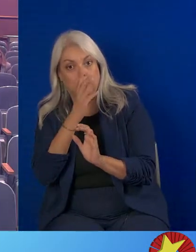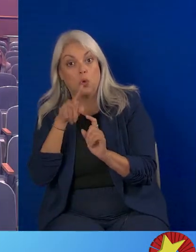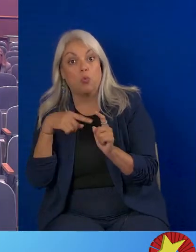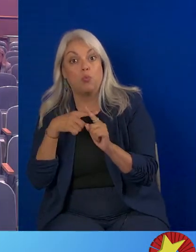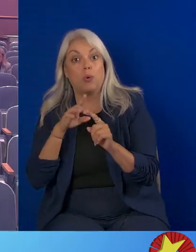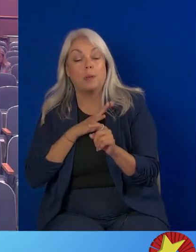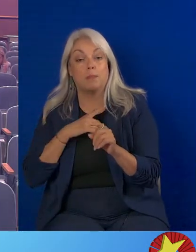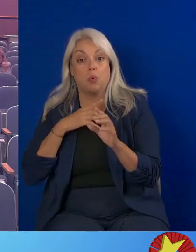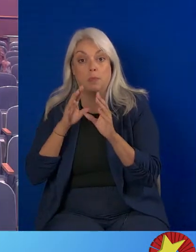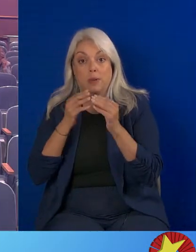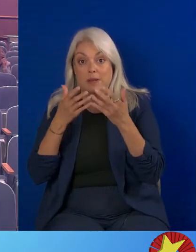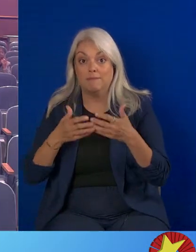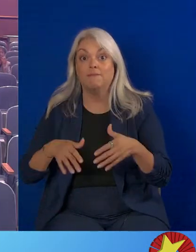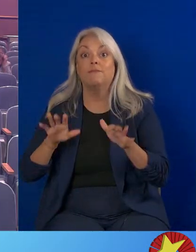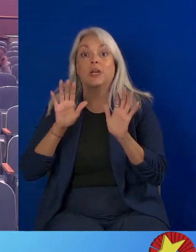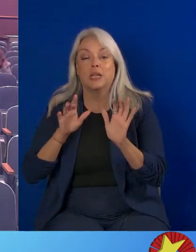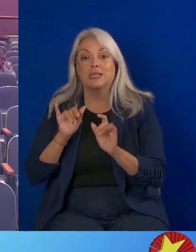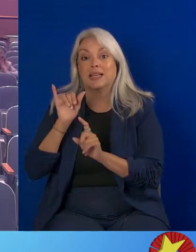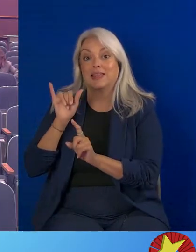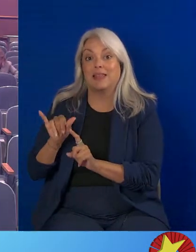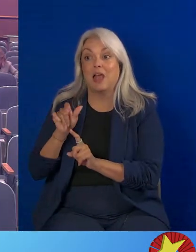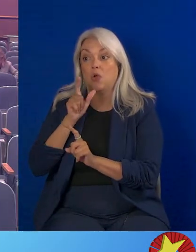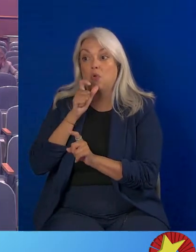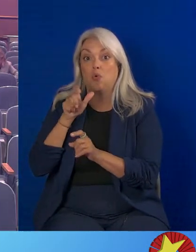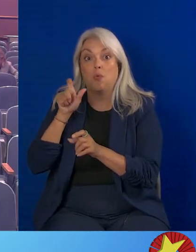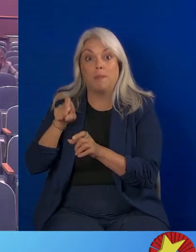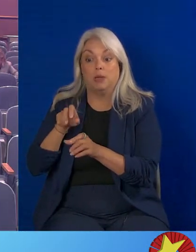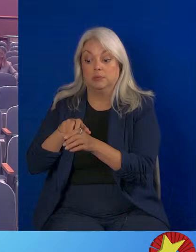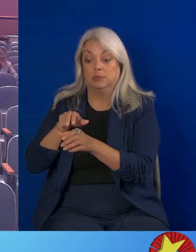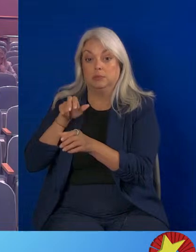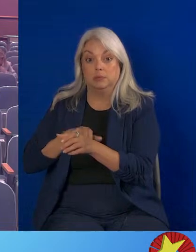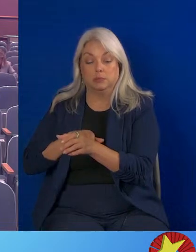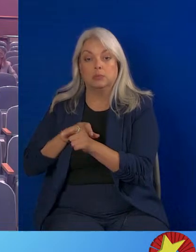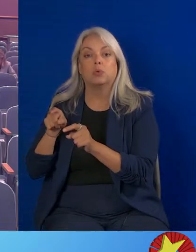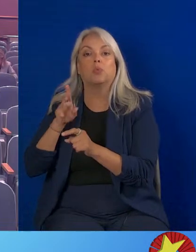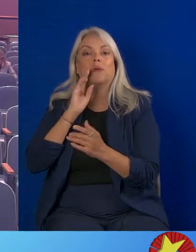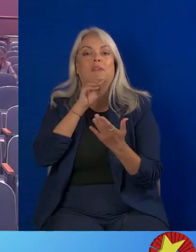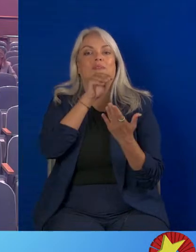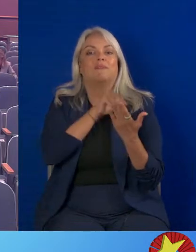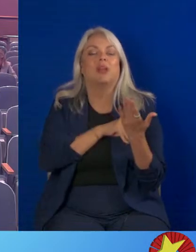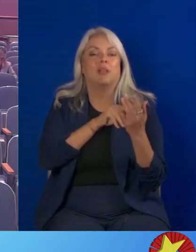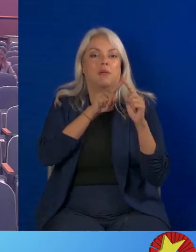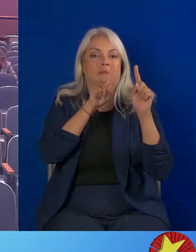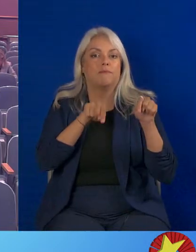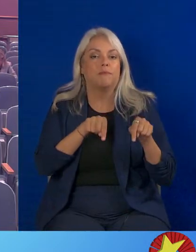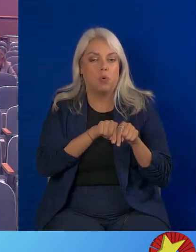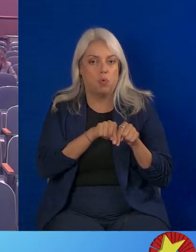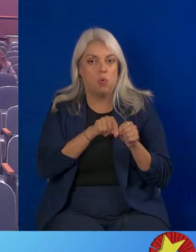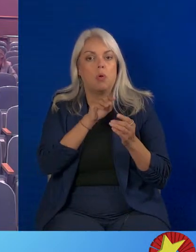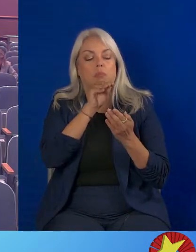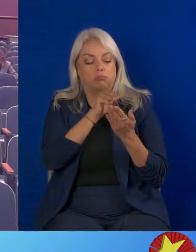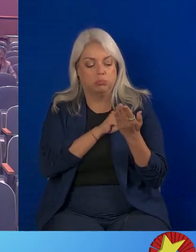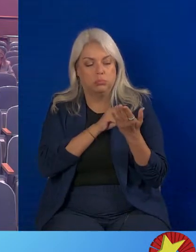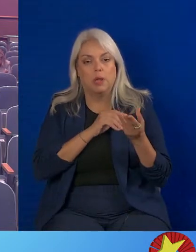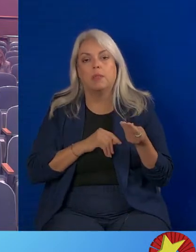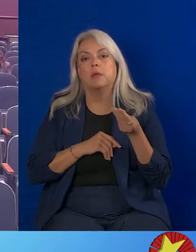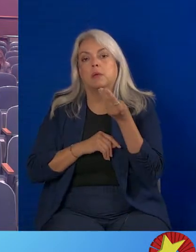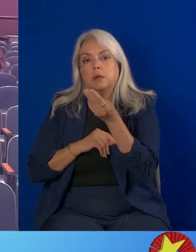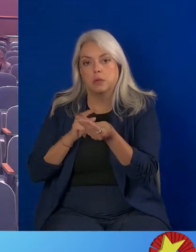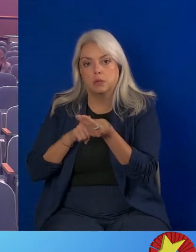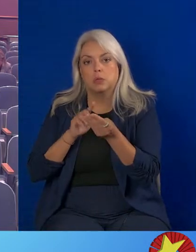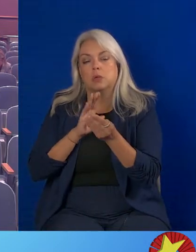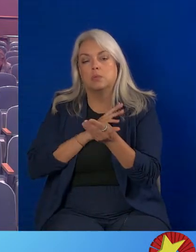board member will complete the recusal form and return it to the board president or his